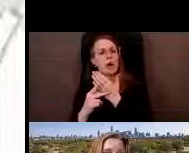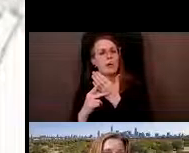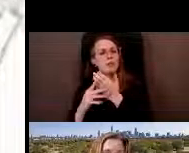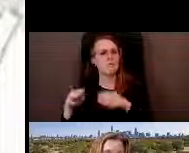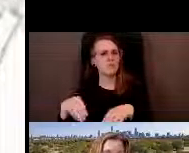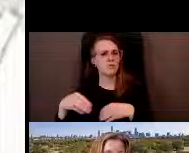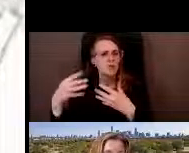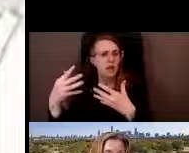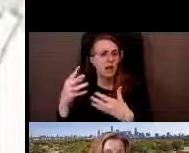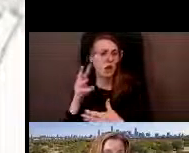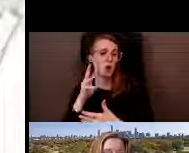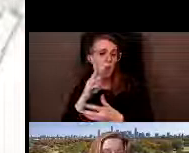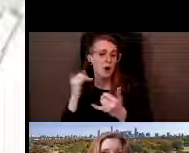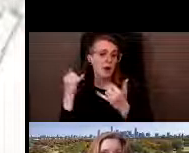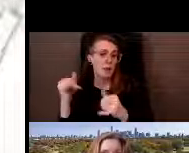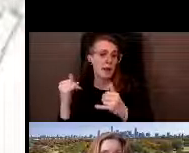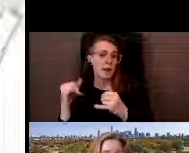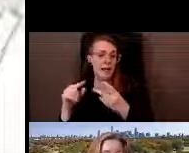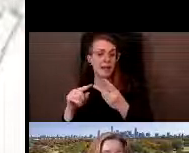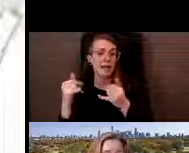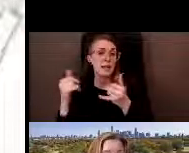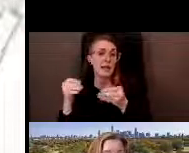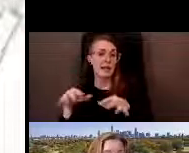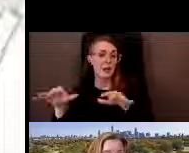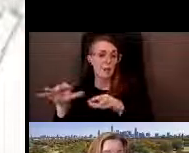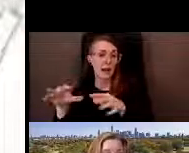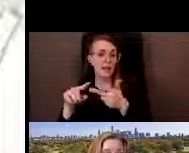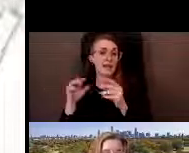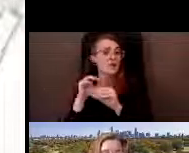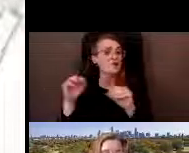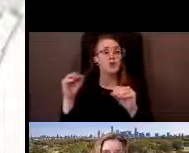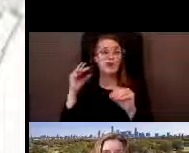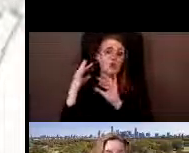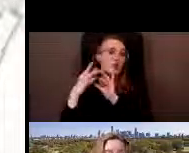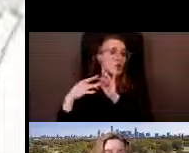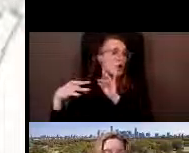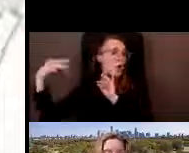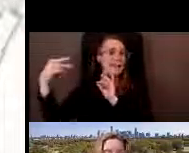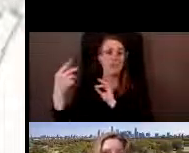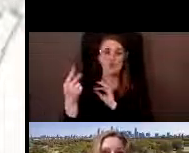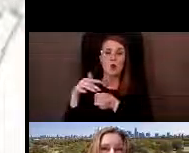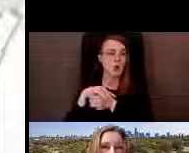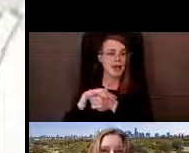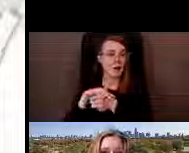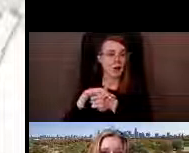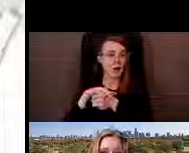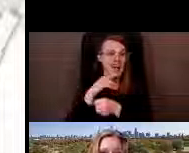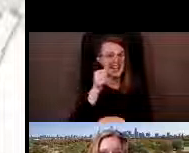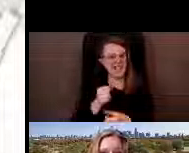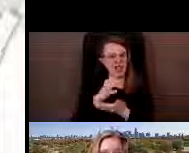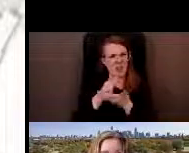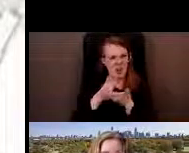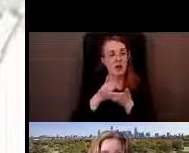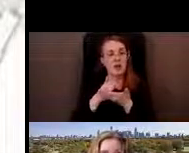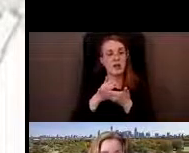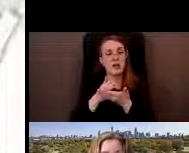and playgrounds in an off-leash dog area into the southern part of the park. And less surface parking, we are